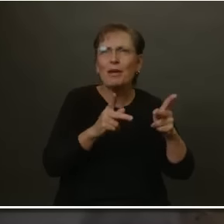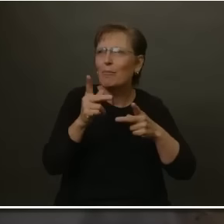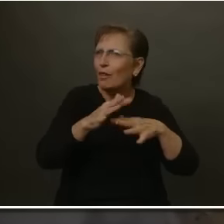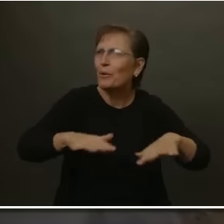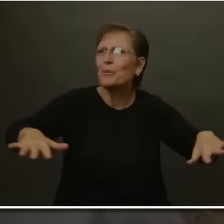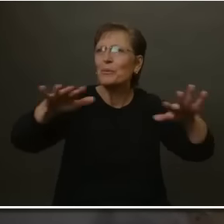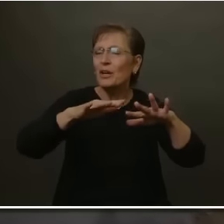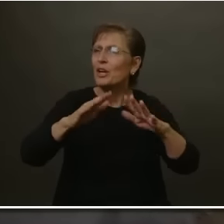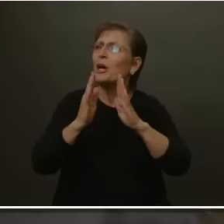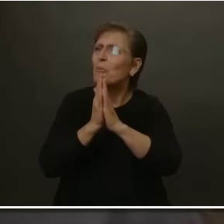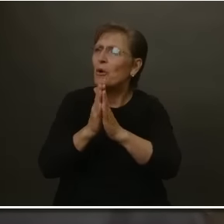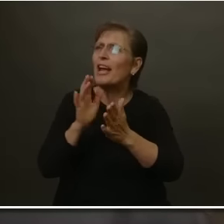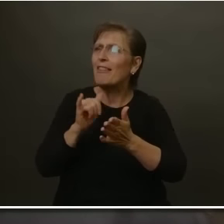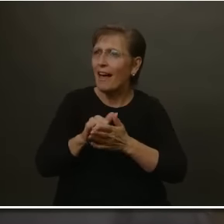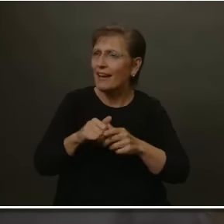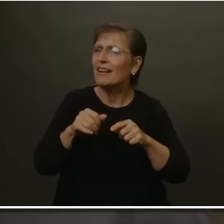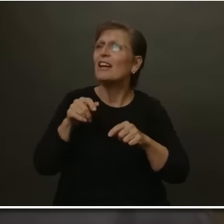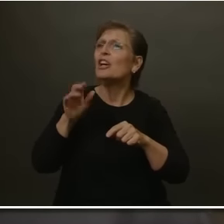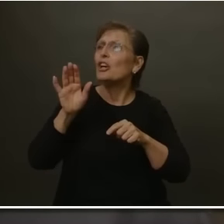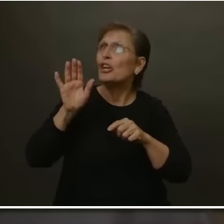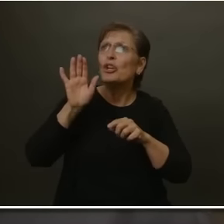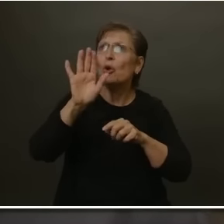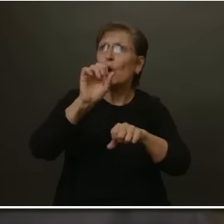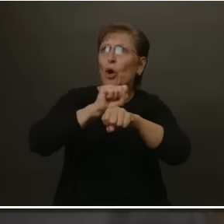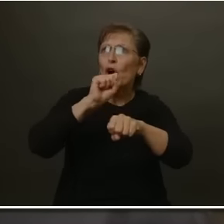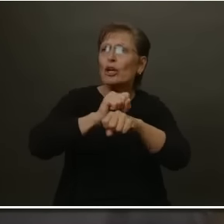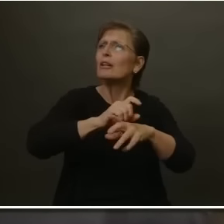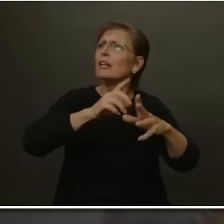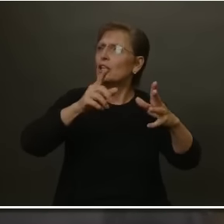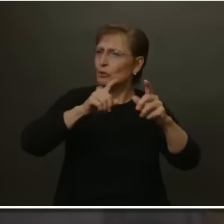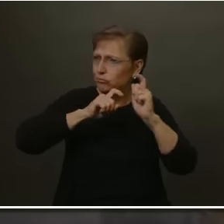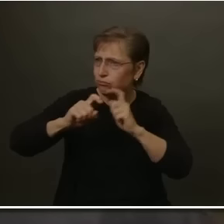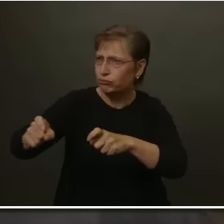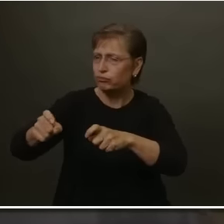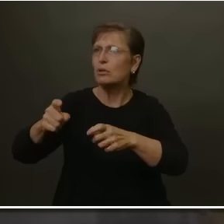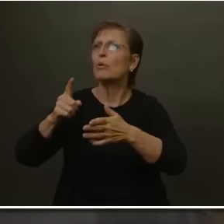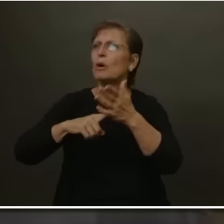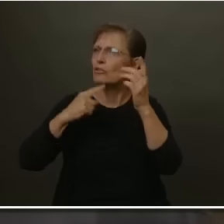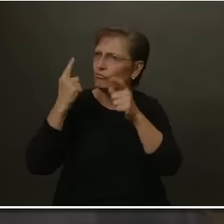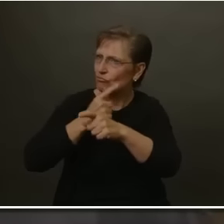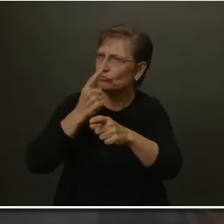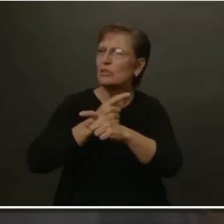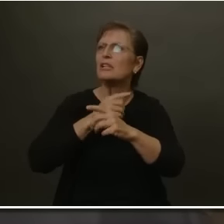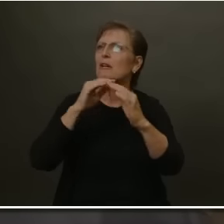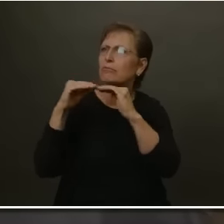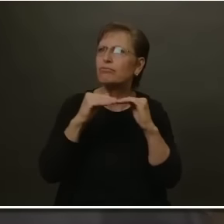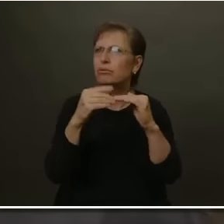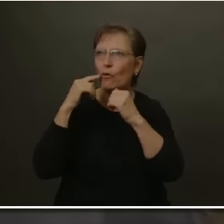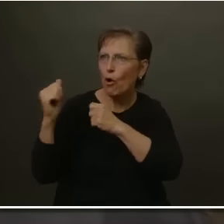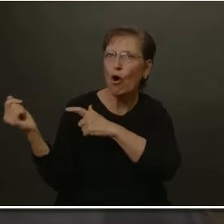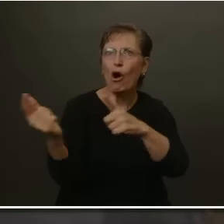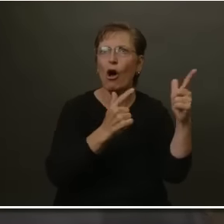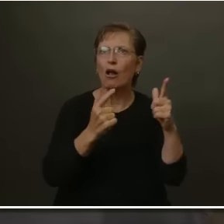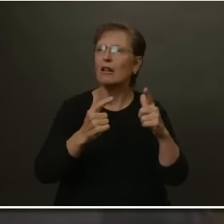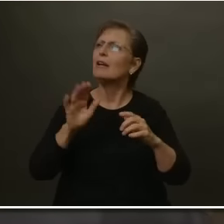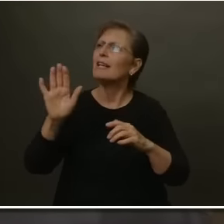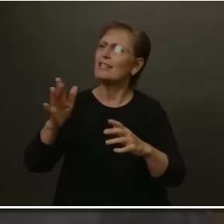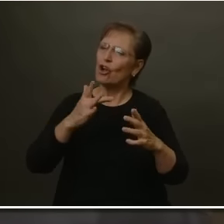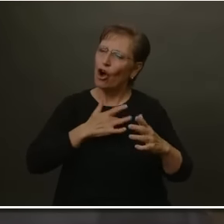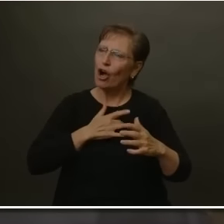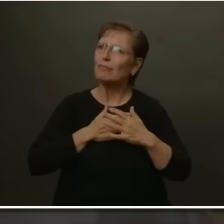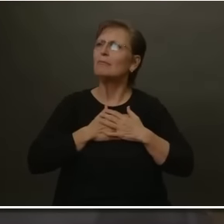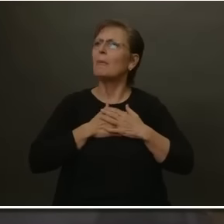or conviction for your work, for what is good and right and just for all. So bless his heartbeat and his